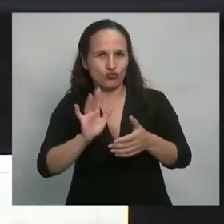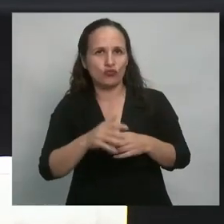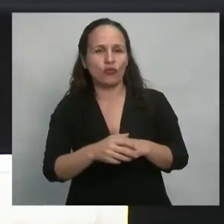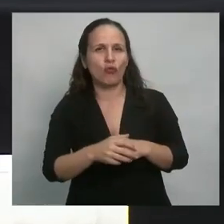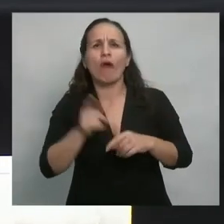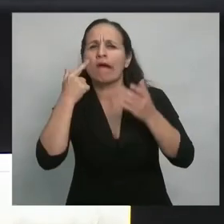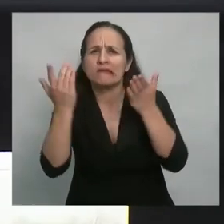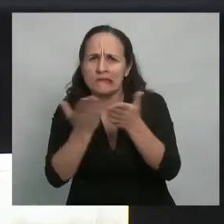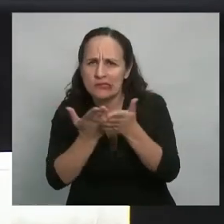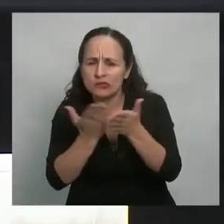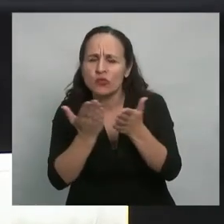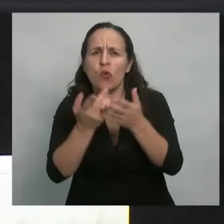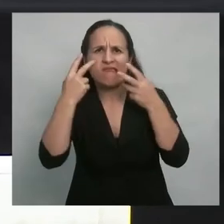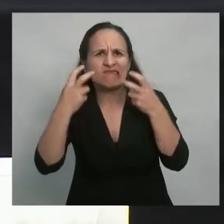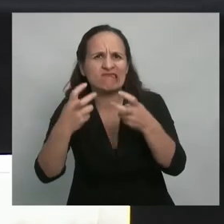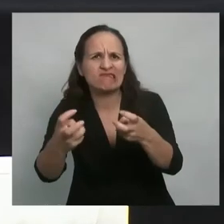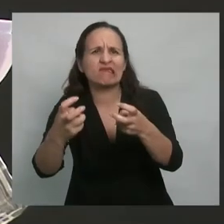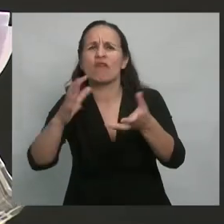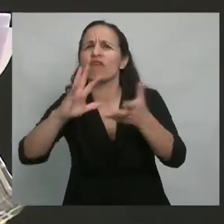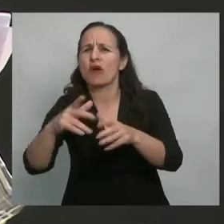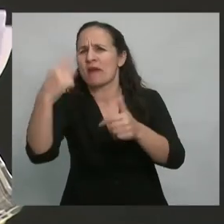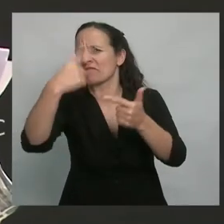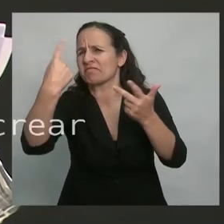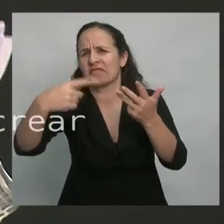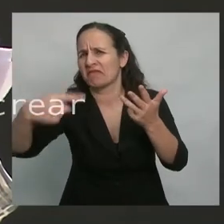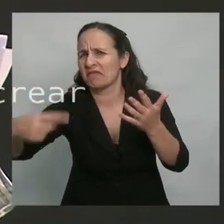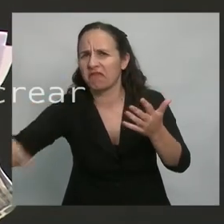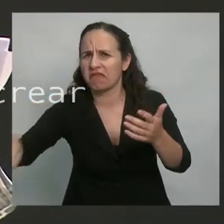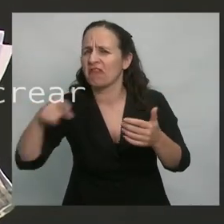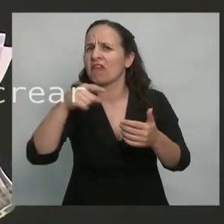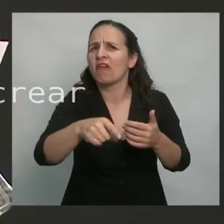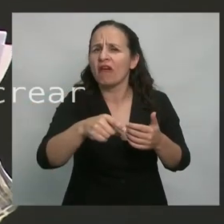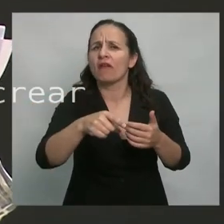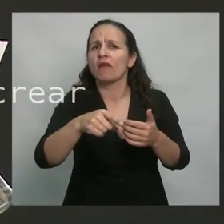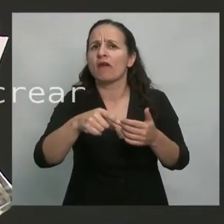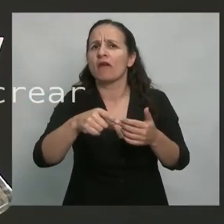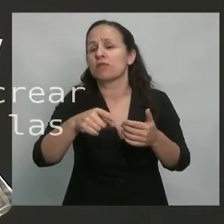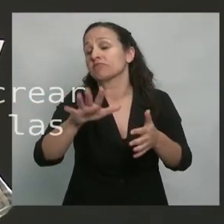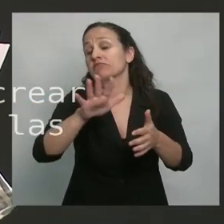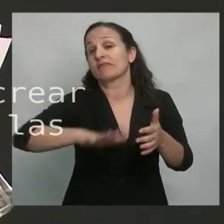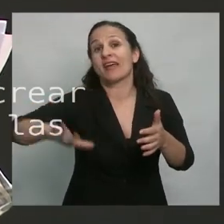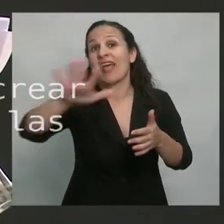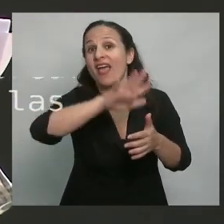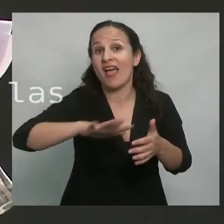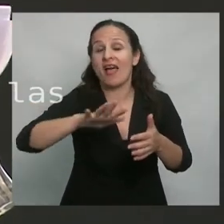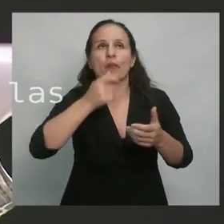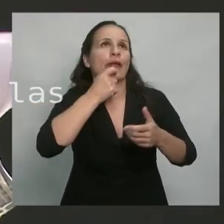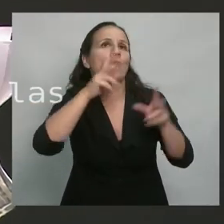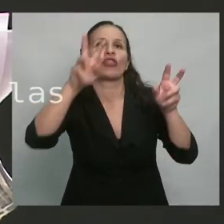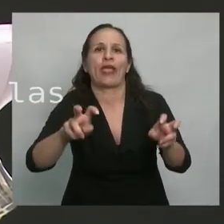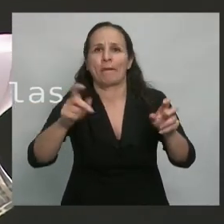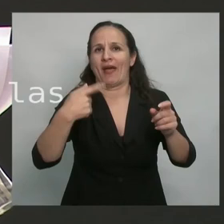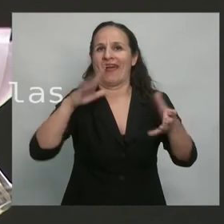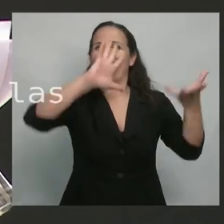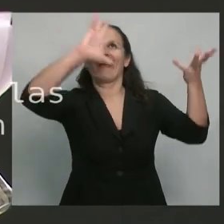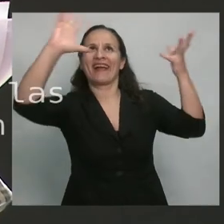forms emerging out of climate change in the oasis societies of North Africa. They research